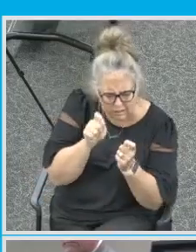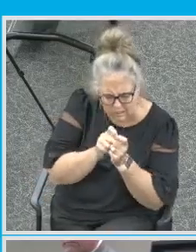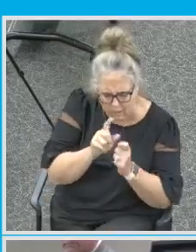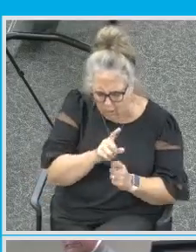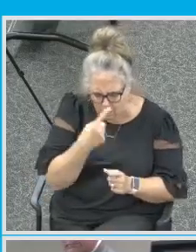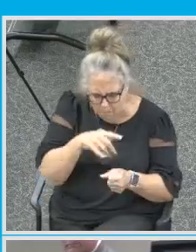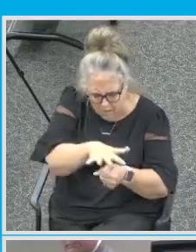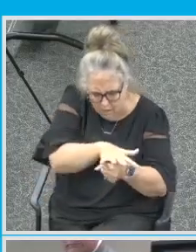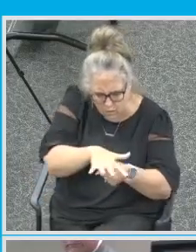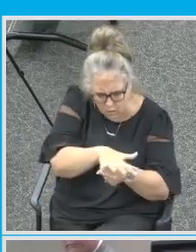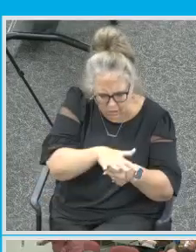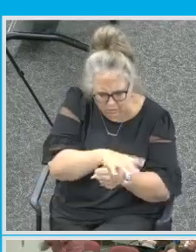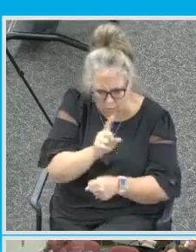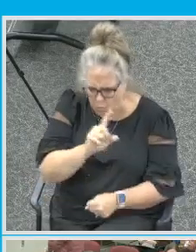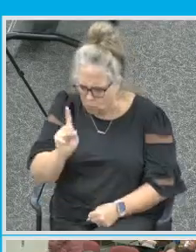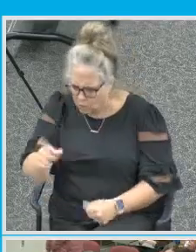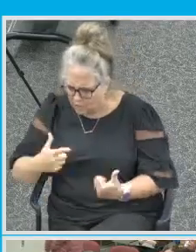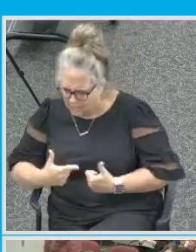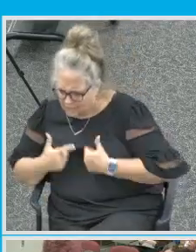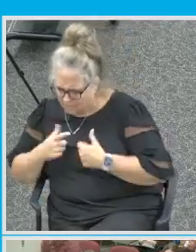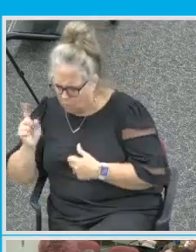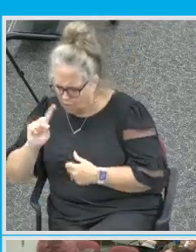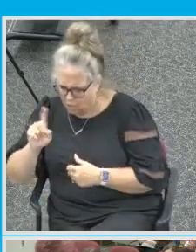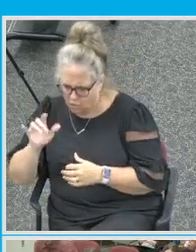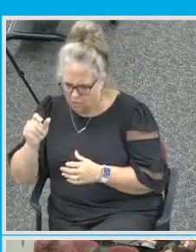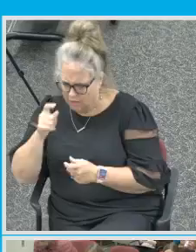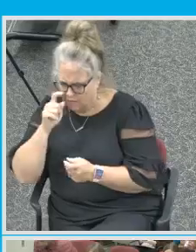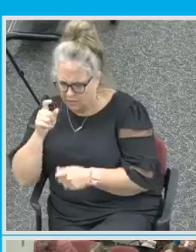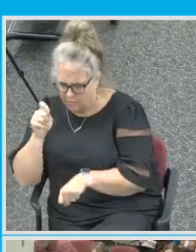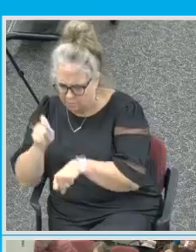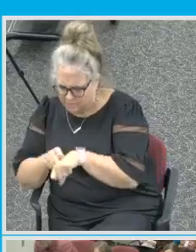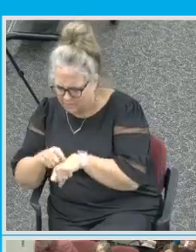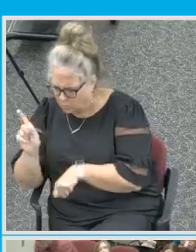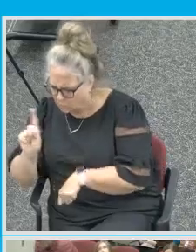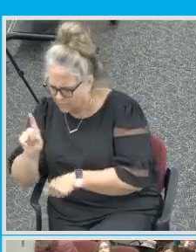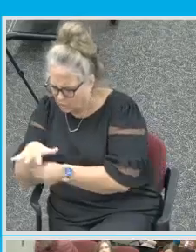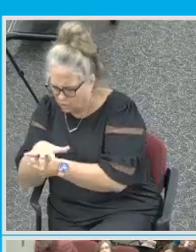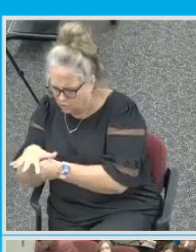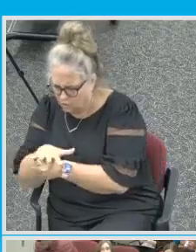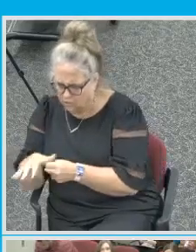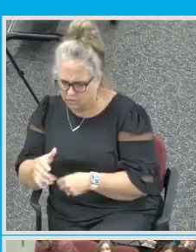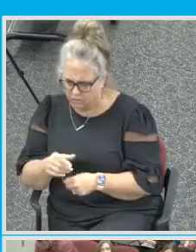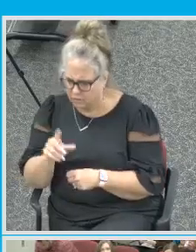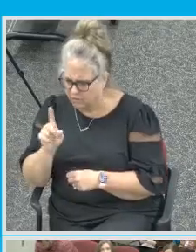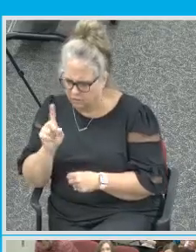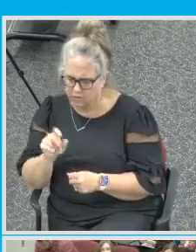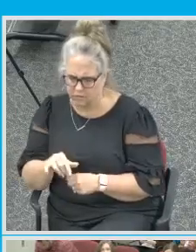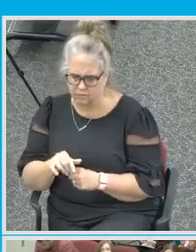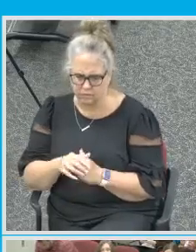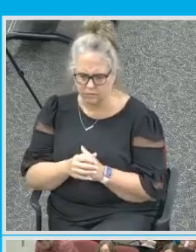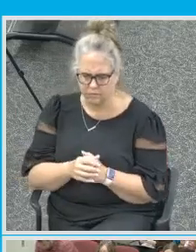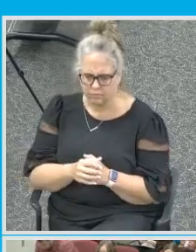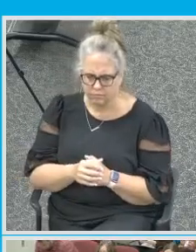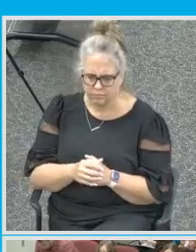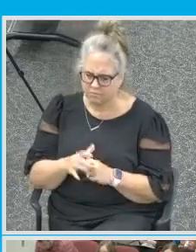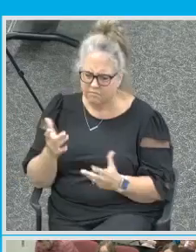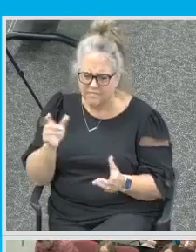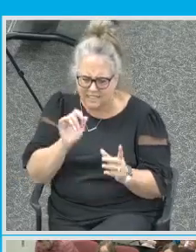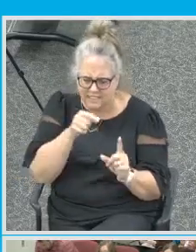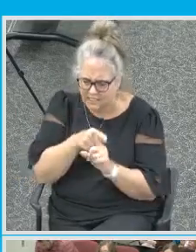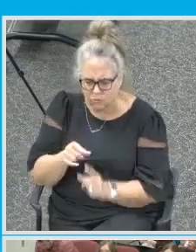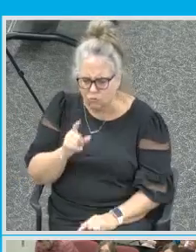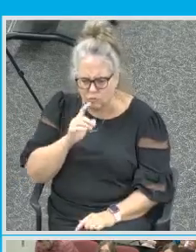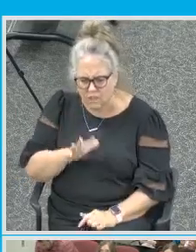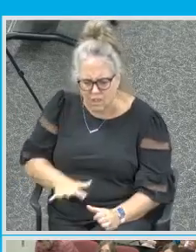lives. So that's the only place that there's West Nile virus. No, it's all over the county. The message to the public